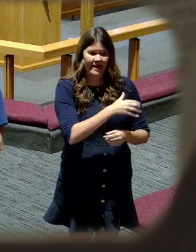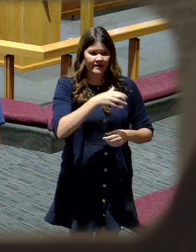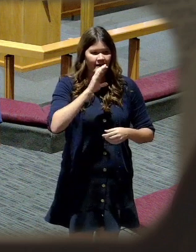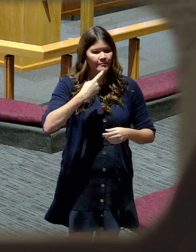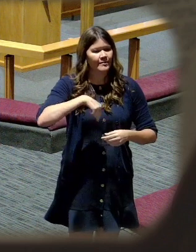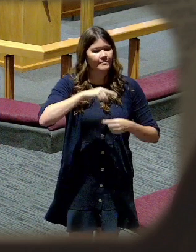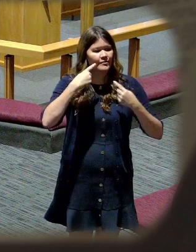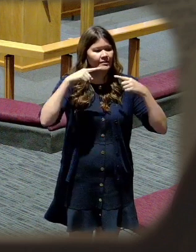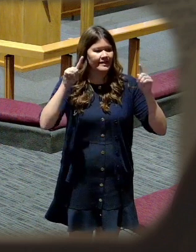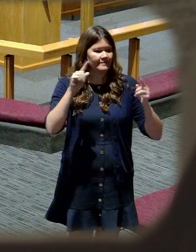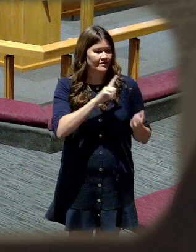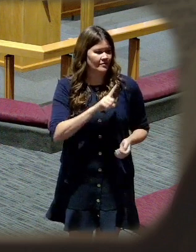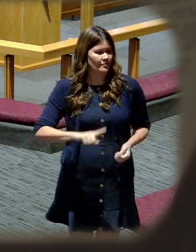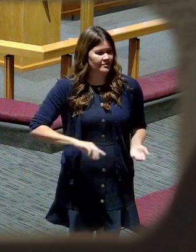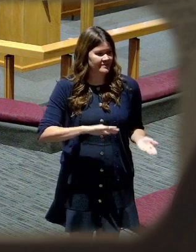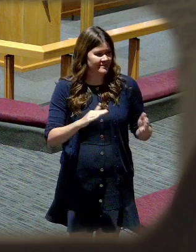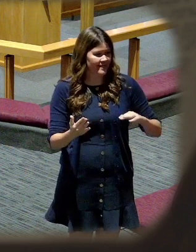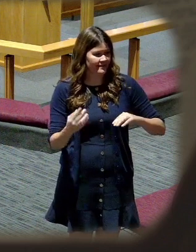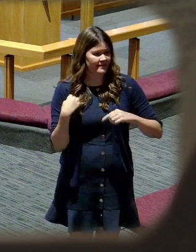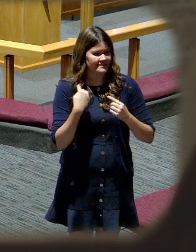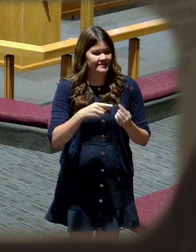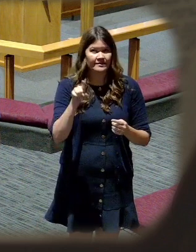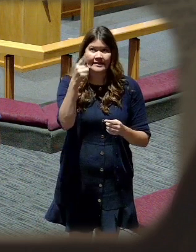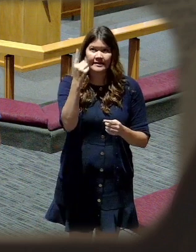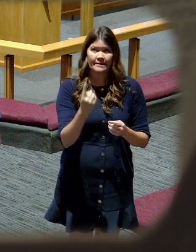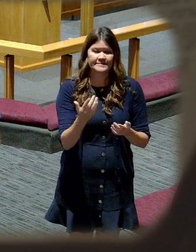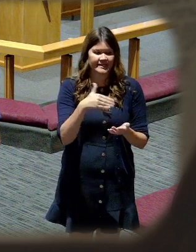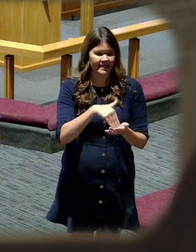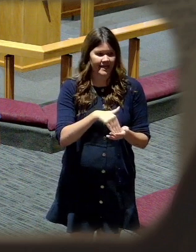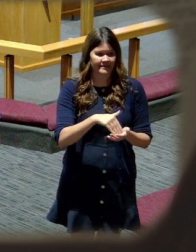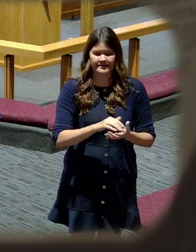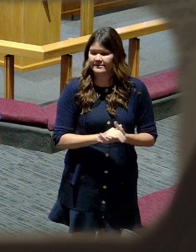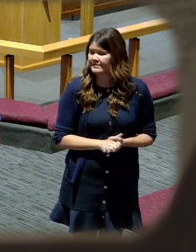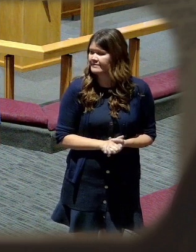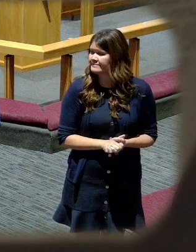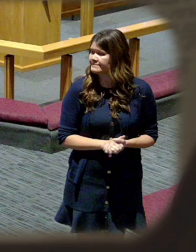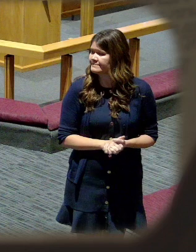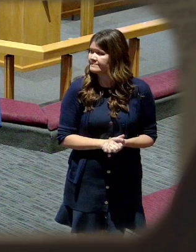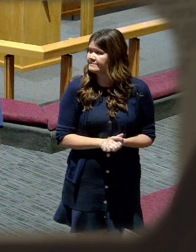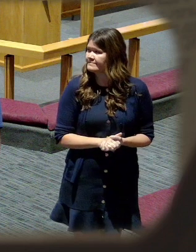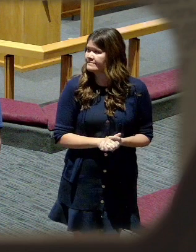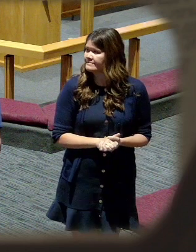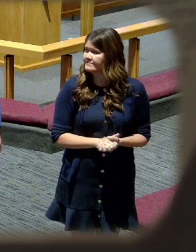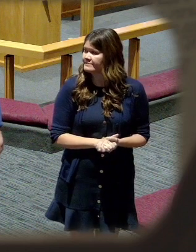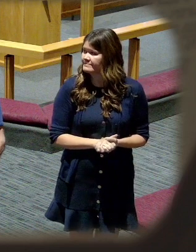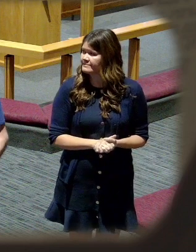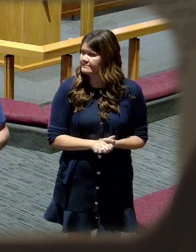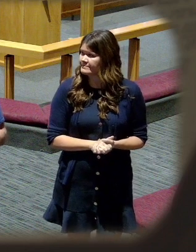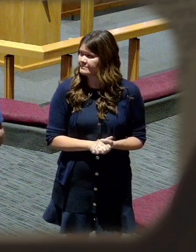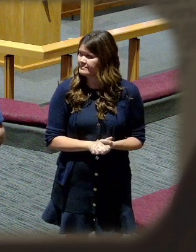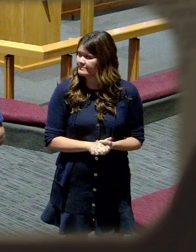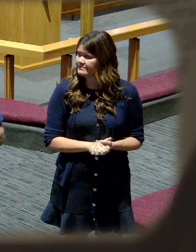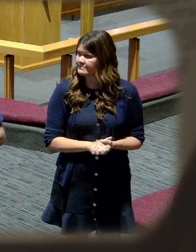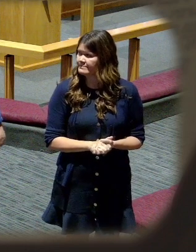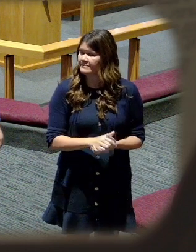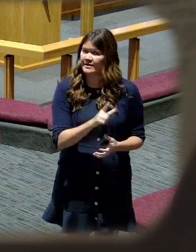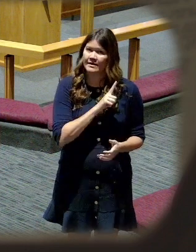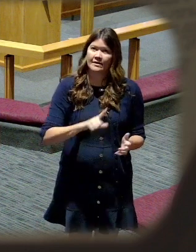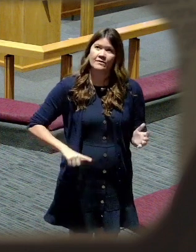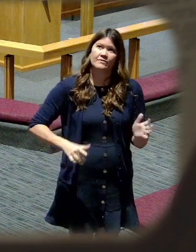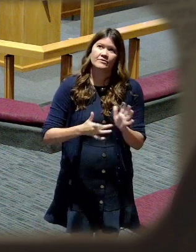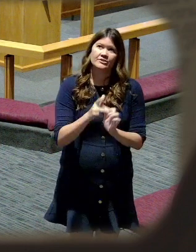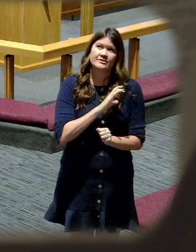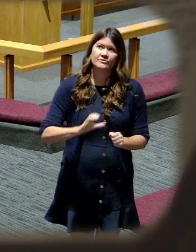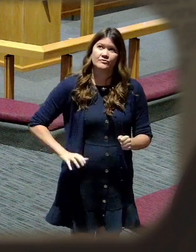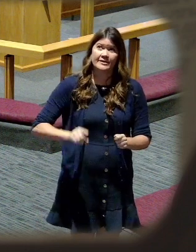death until he comes. Amen. Amen. Come, Lord Jesus. O Lord Jesus Christ,